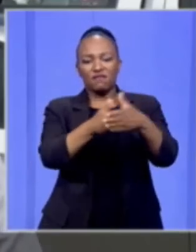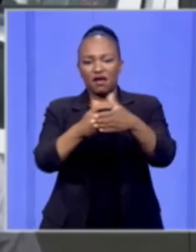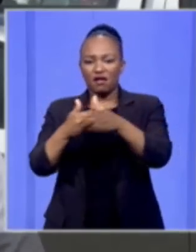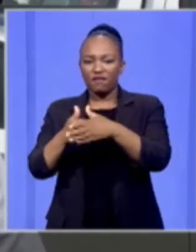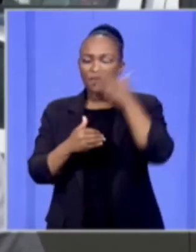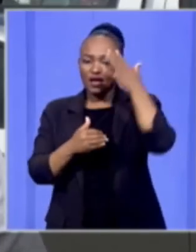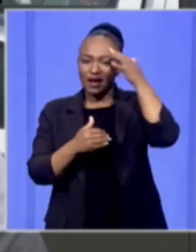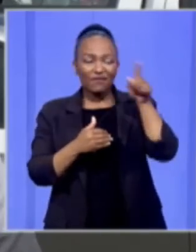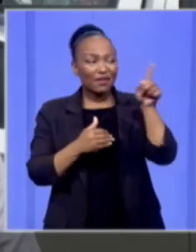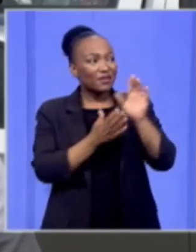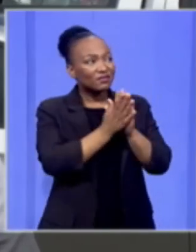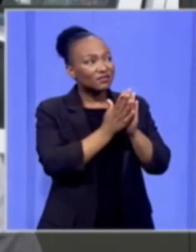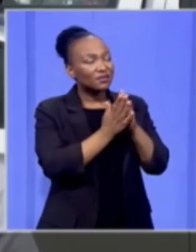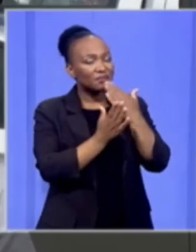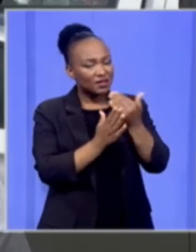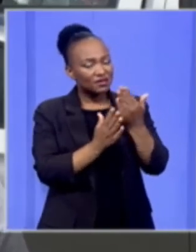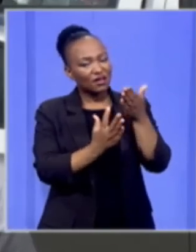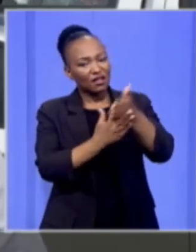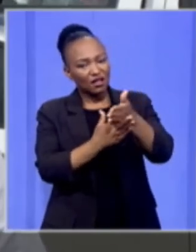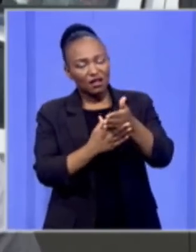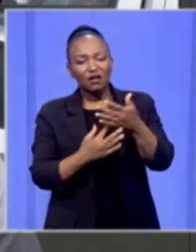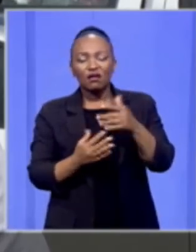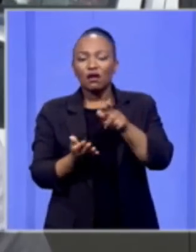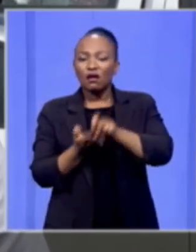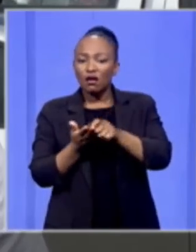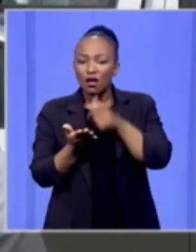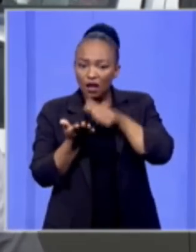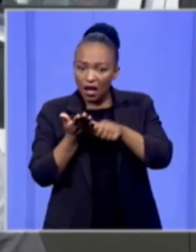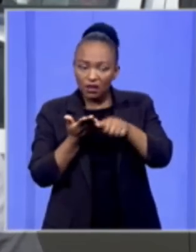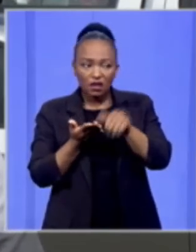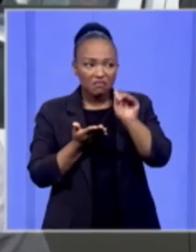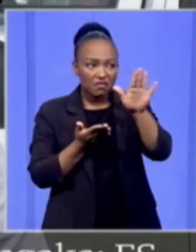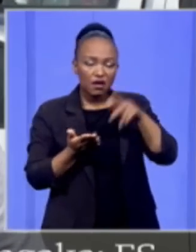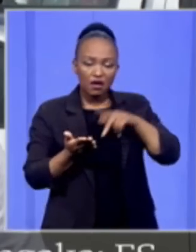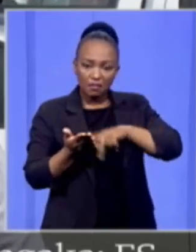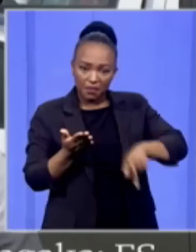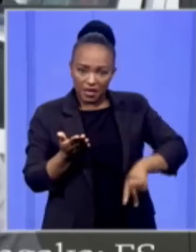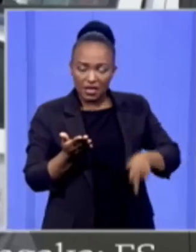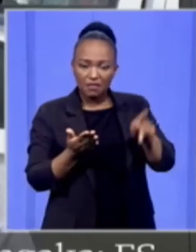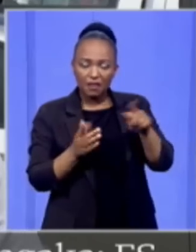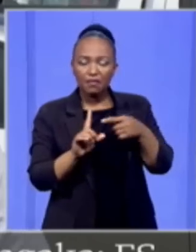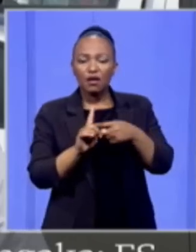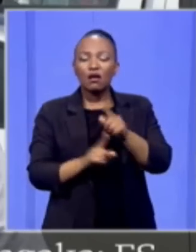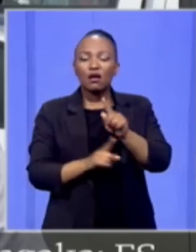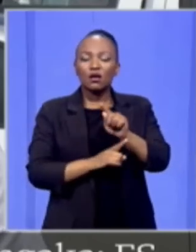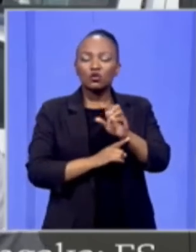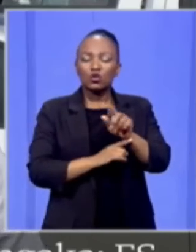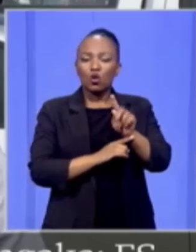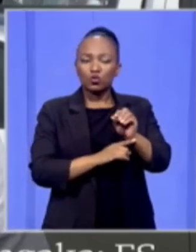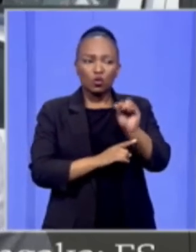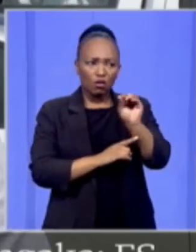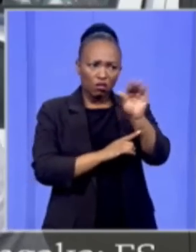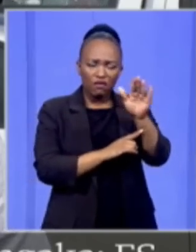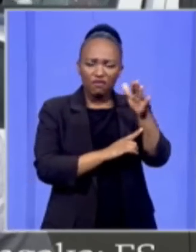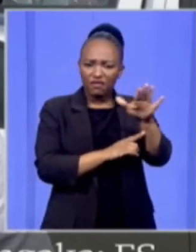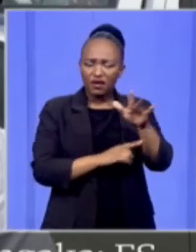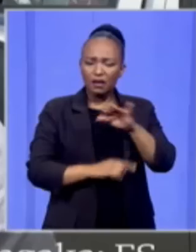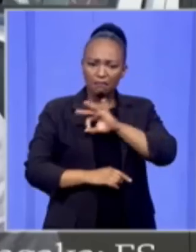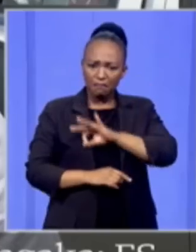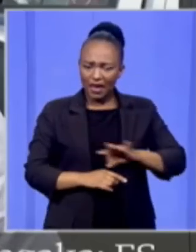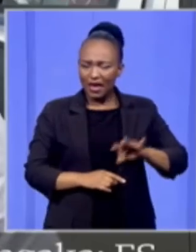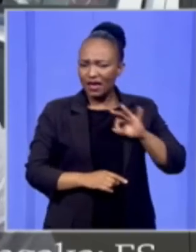ya masipala wa rona re kotse mangolo ho premier re kotse mangolo ho Totomakumi. They haven't responded, and even the mayor they haven't